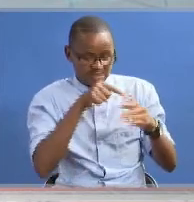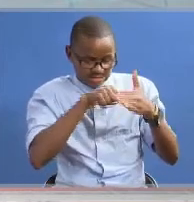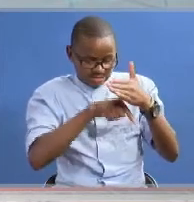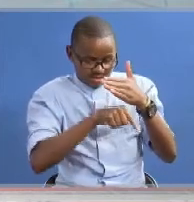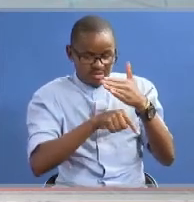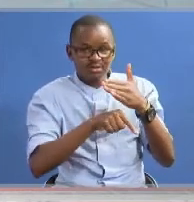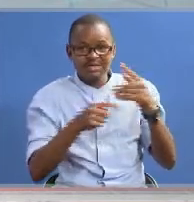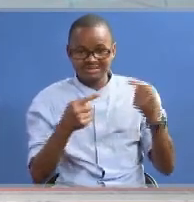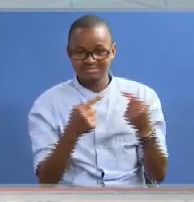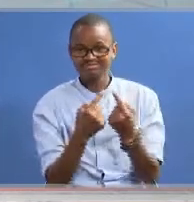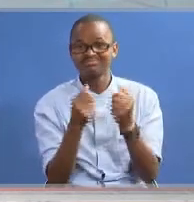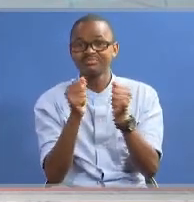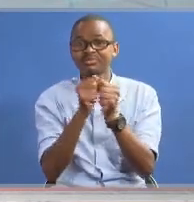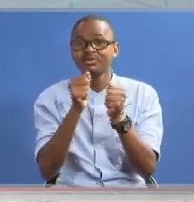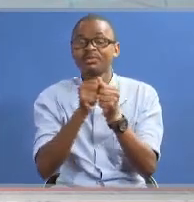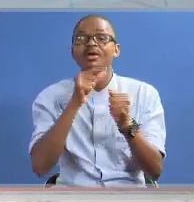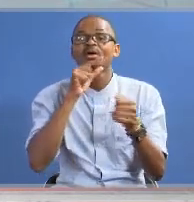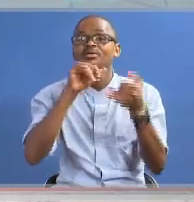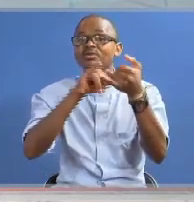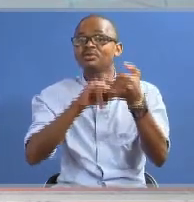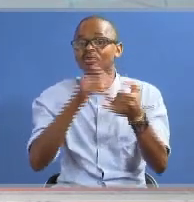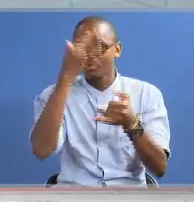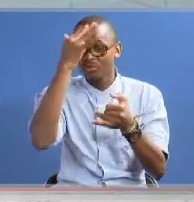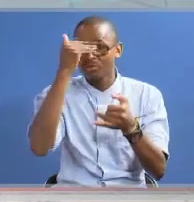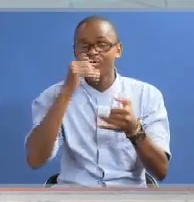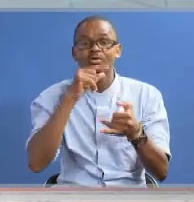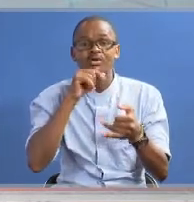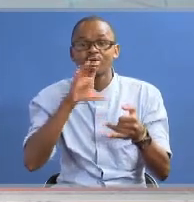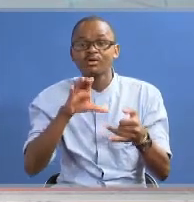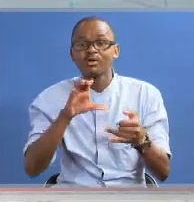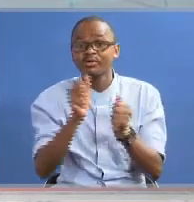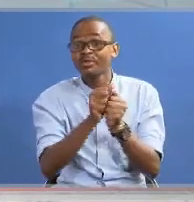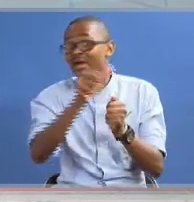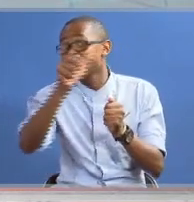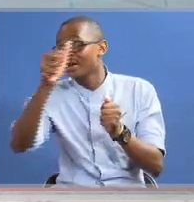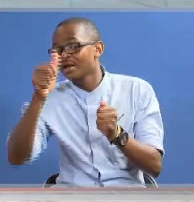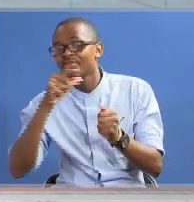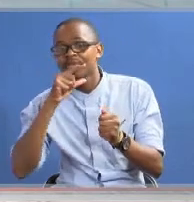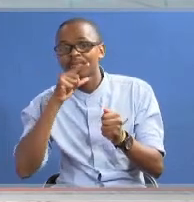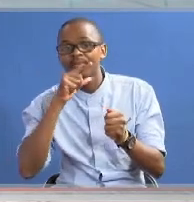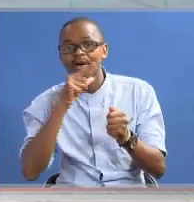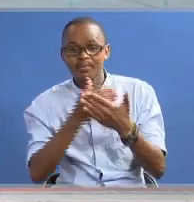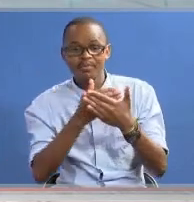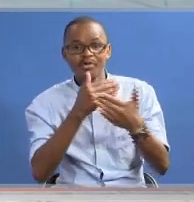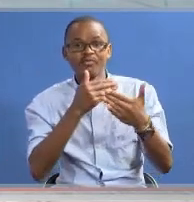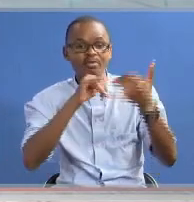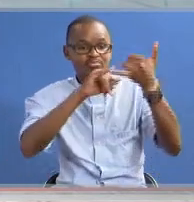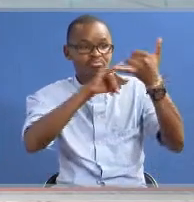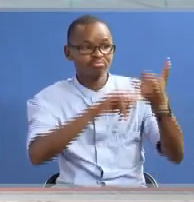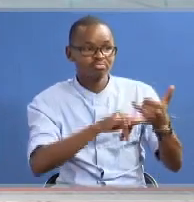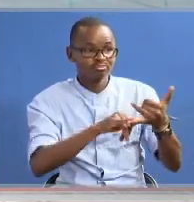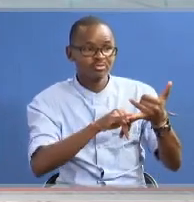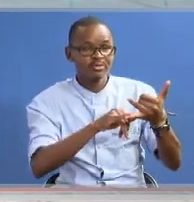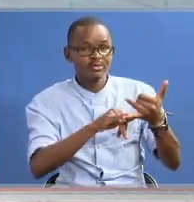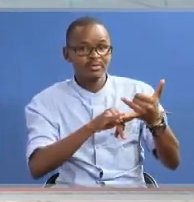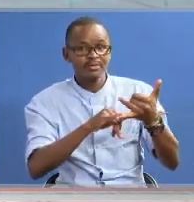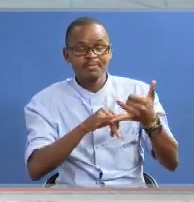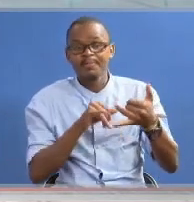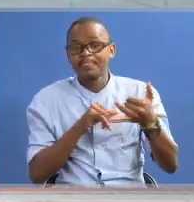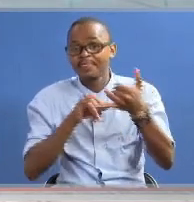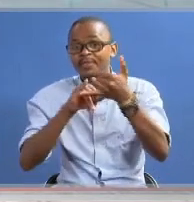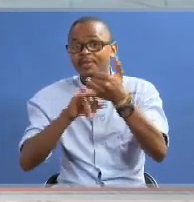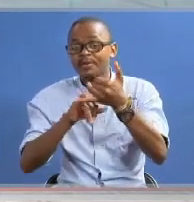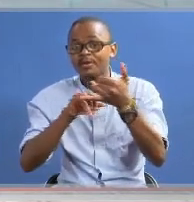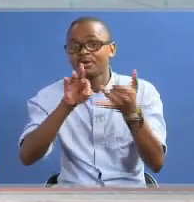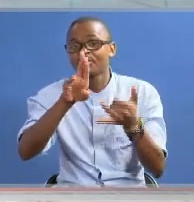entered into a confrontation with her husband over her son, who she sired with another man before she got married. However, according to her husband,